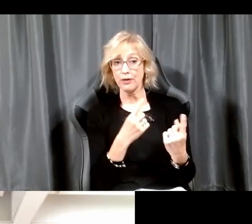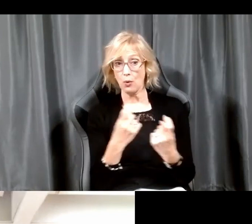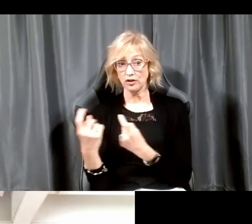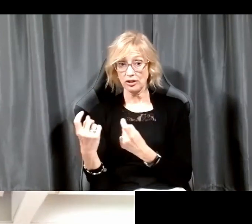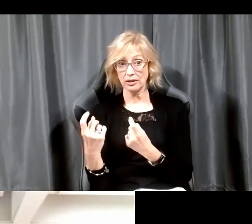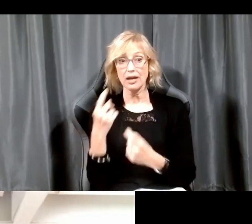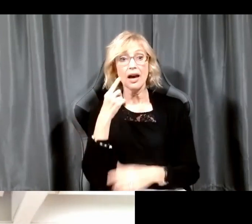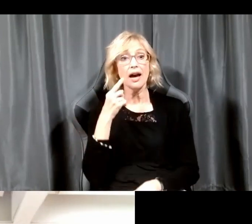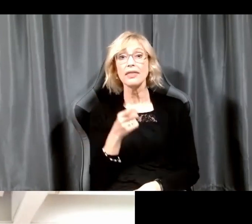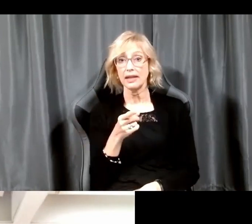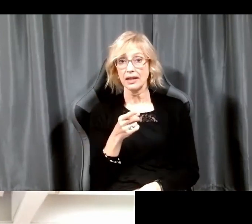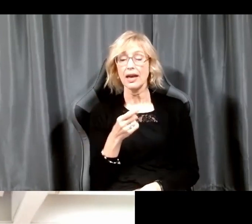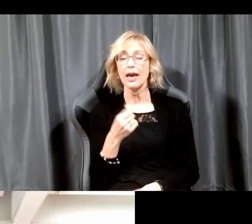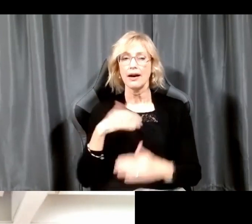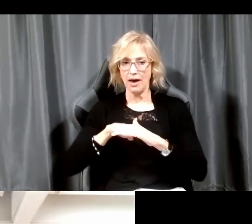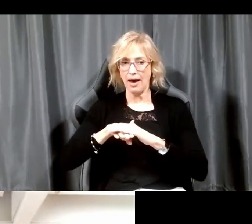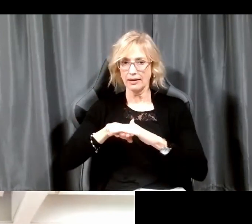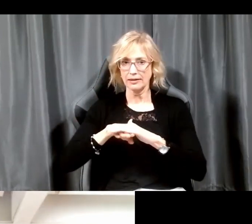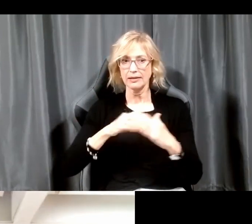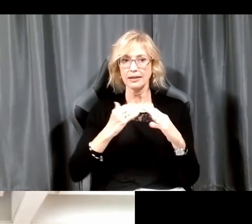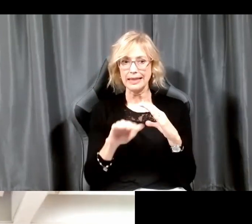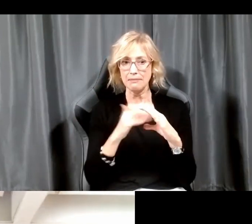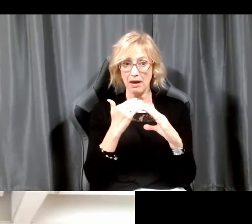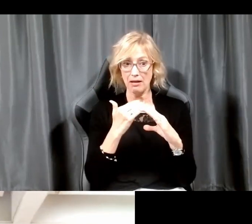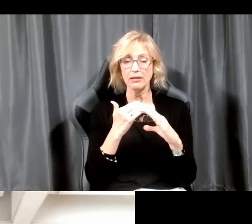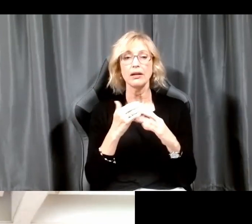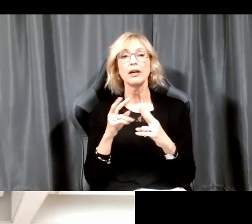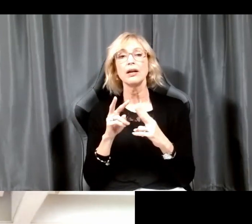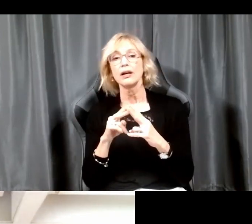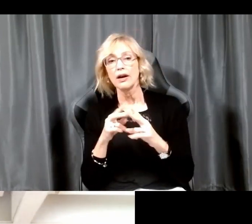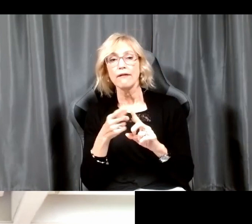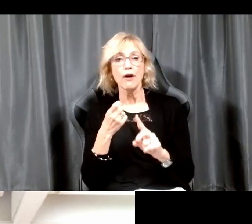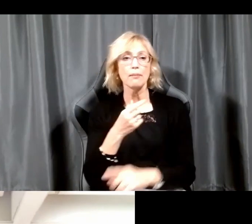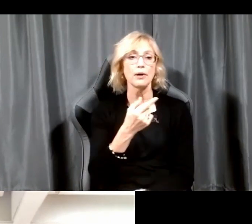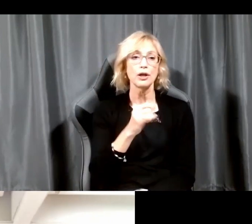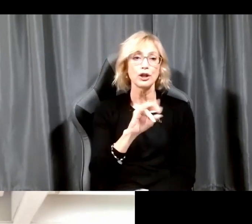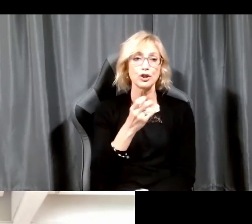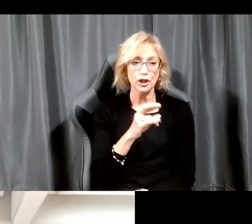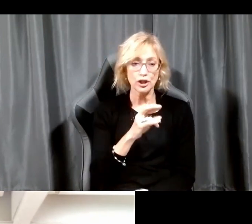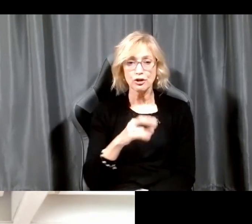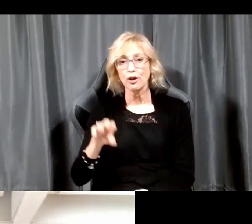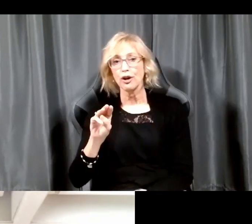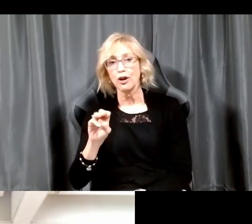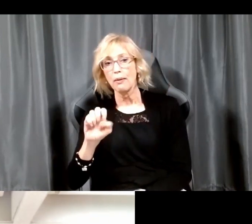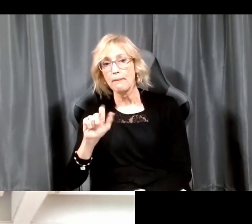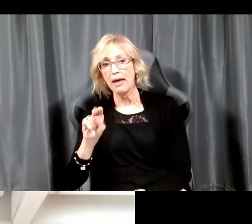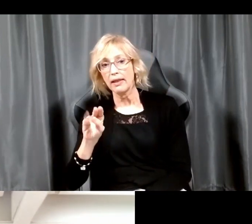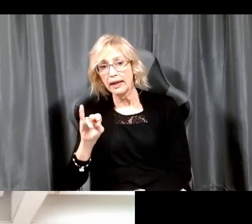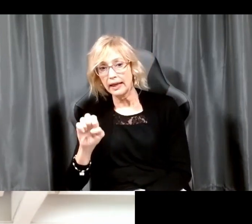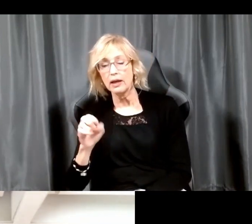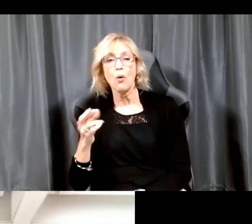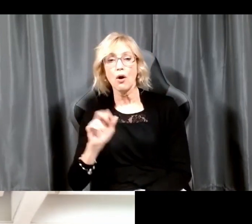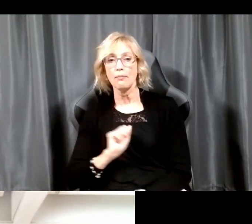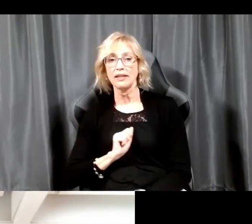I believe you folks should have access to the emails, either from Ginger or myself or Melanie, and we can definitely give you guys